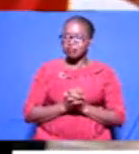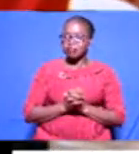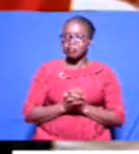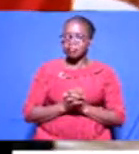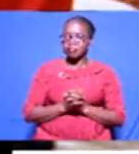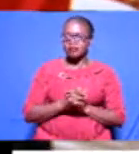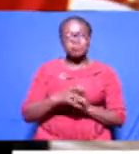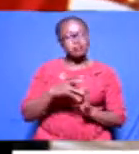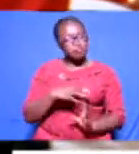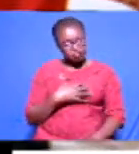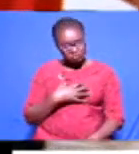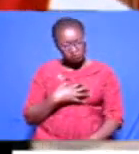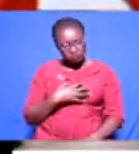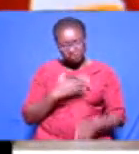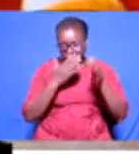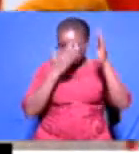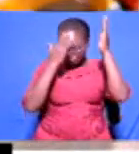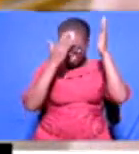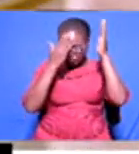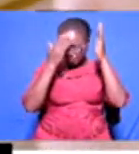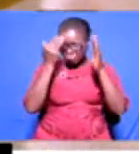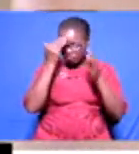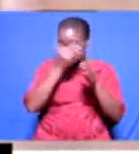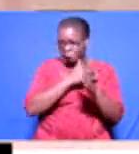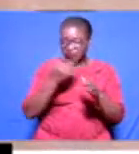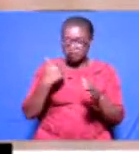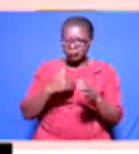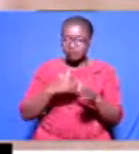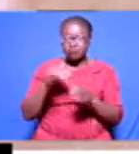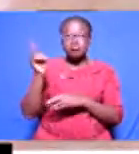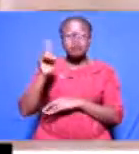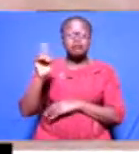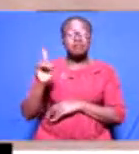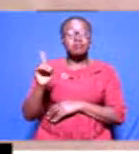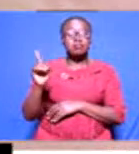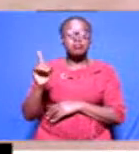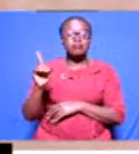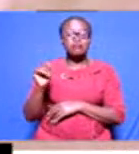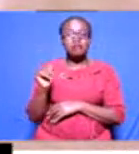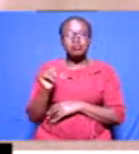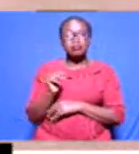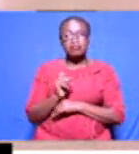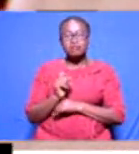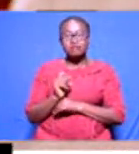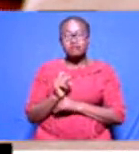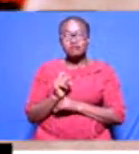Retired Bishop of the Catholic Archdiocese of Nairobi, Cardinal John Jue,